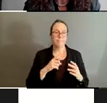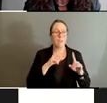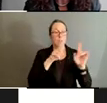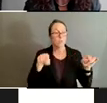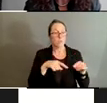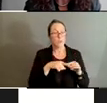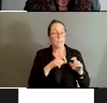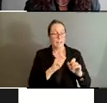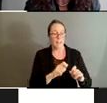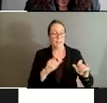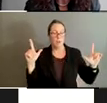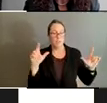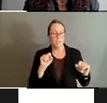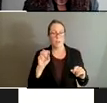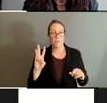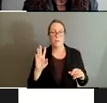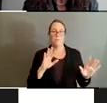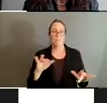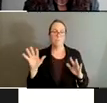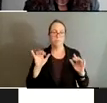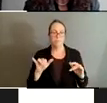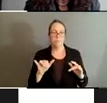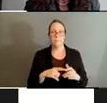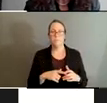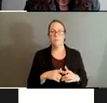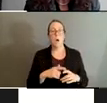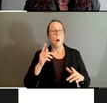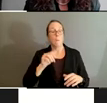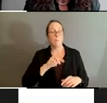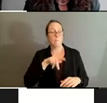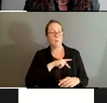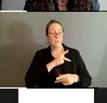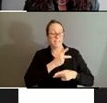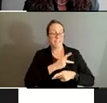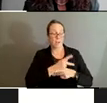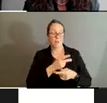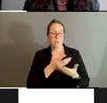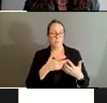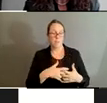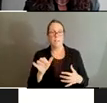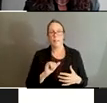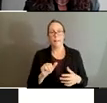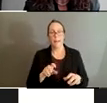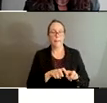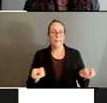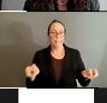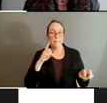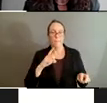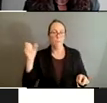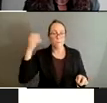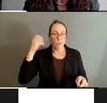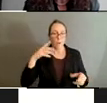screen enlarging software, et cetera, personal care devices, such as shower bench, bedside